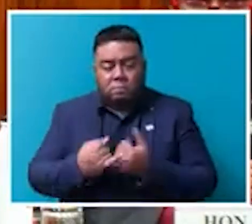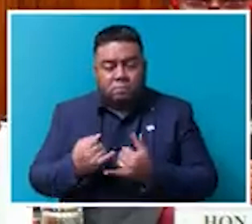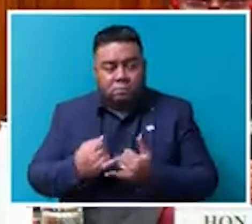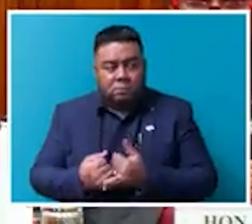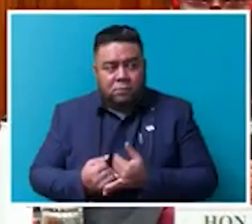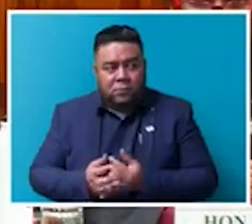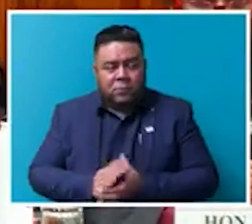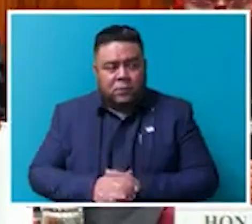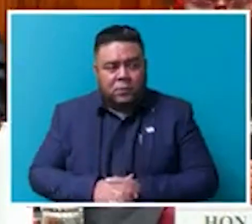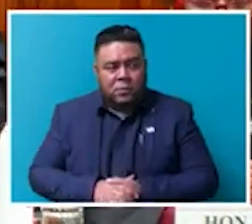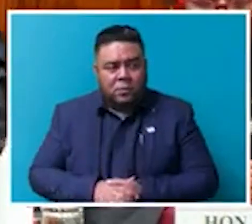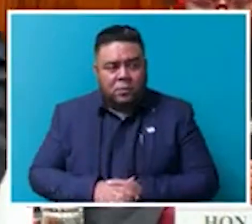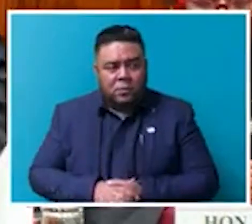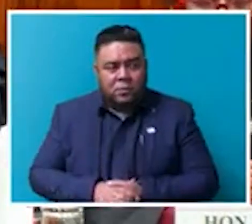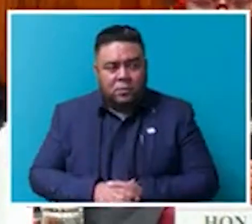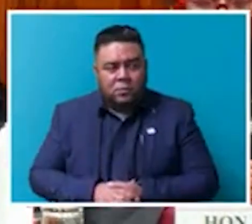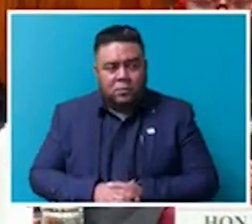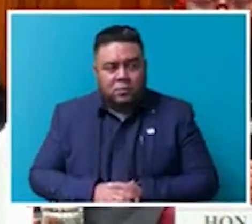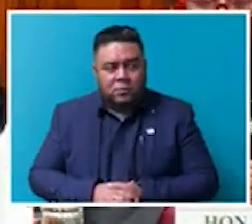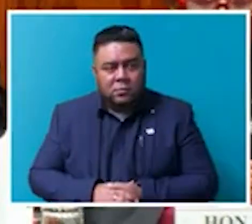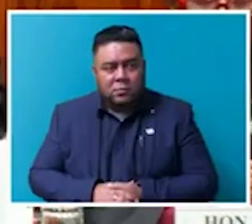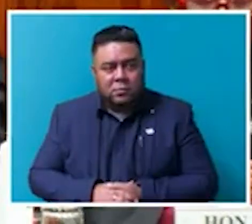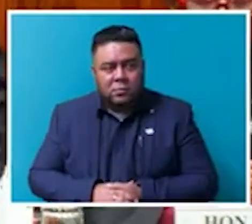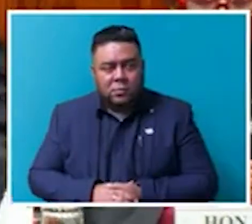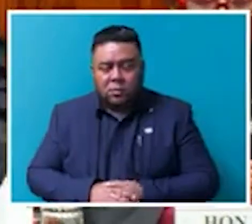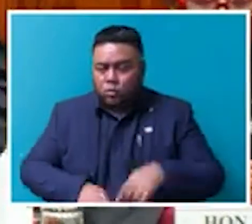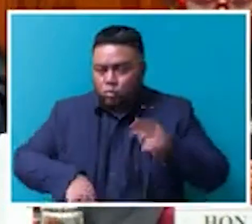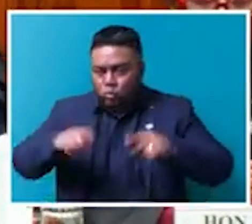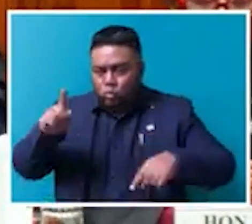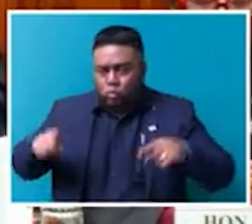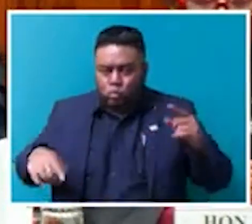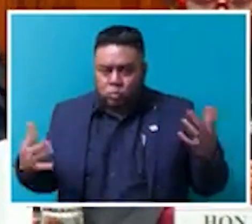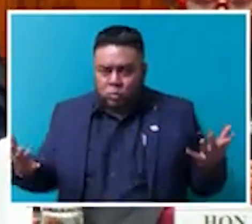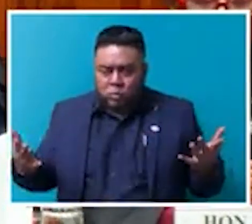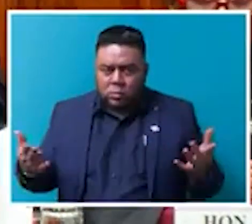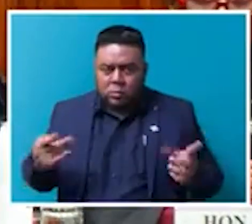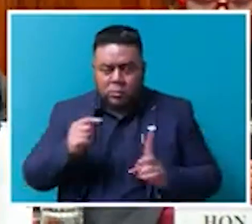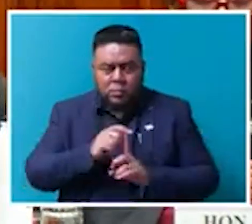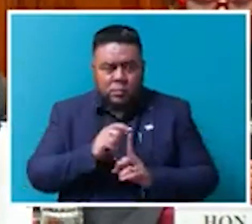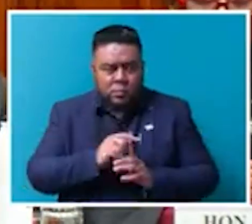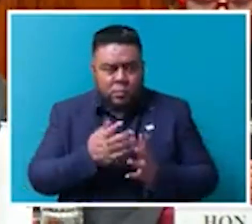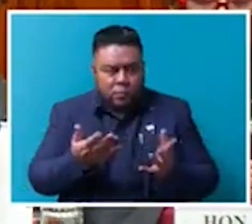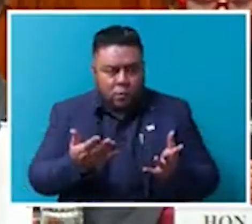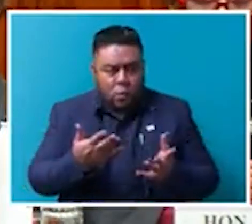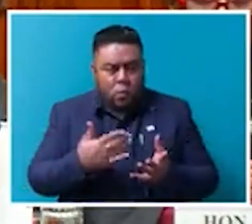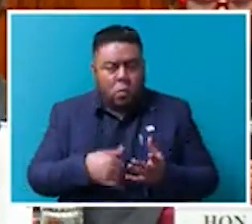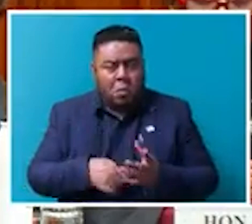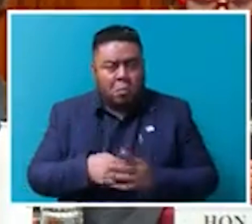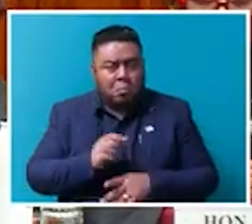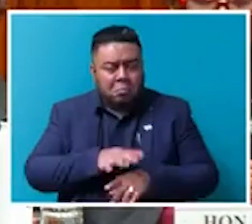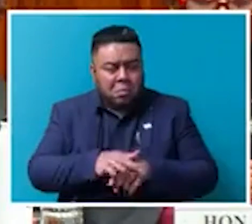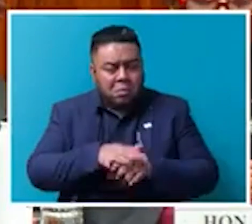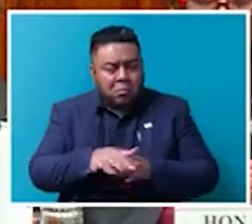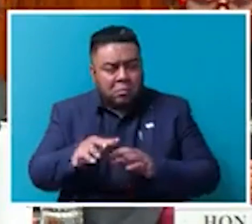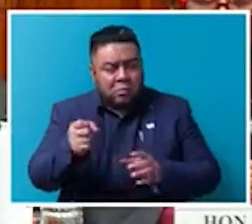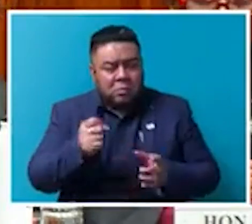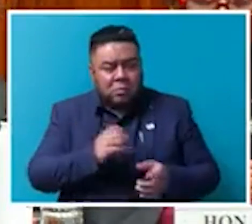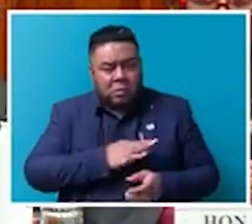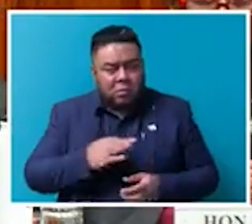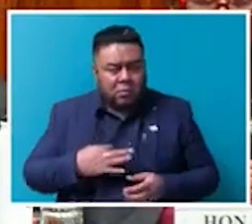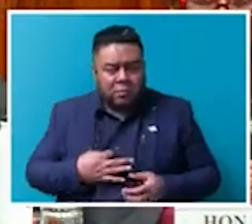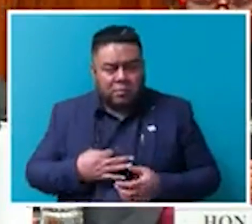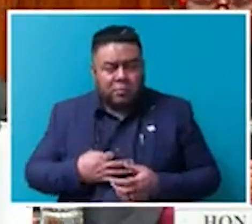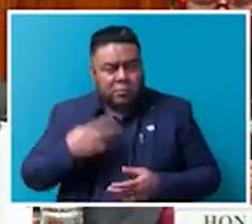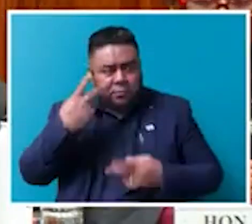I would say, disorganized approaches or experienced by some of the customers visiting